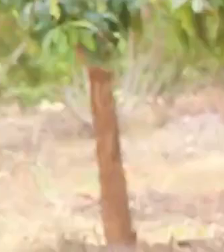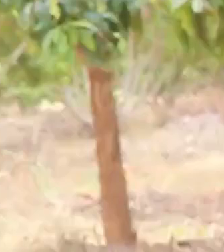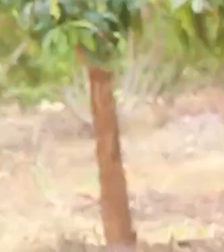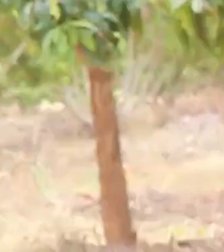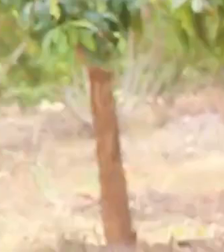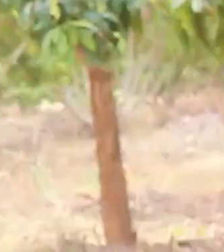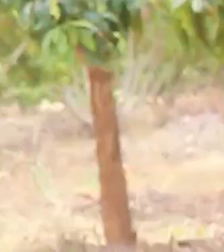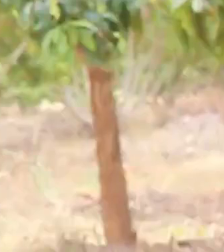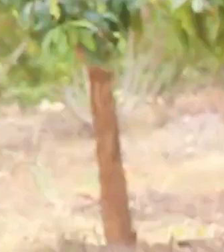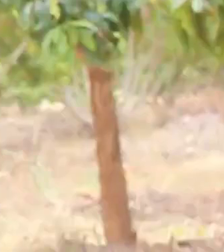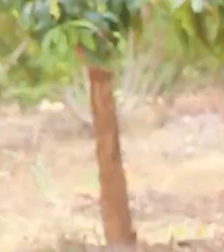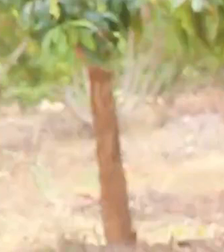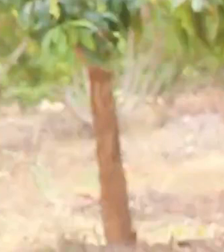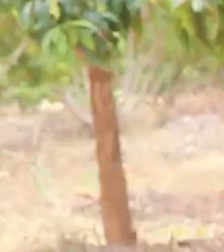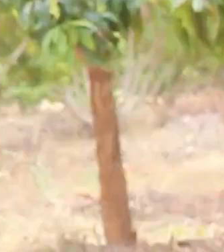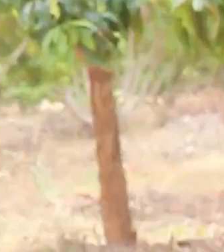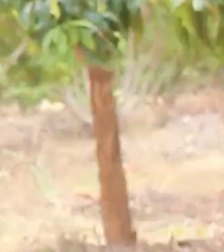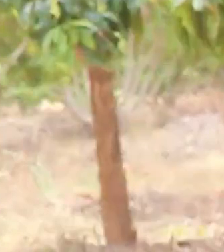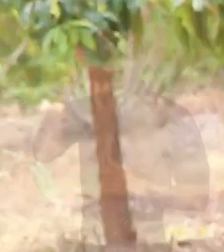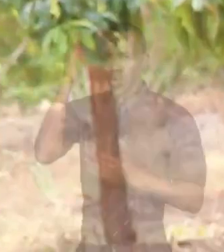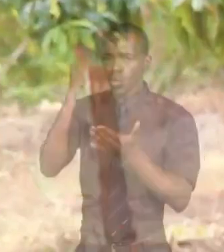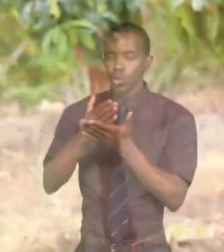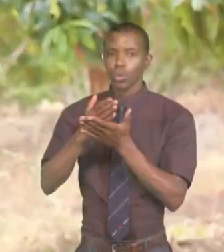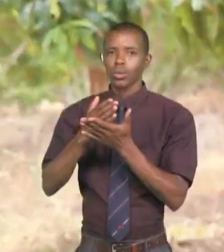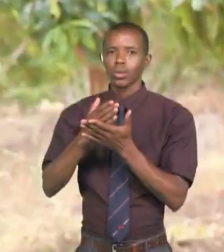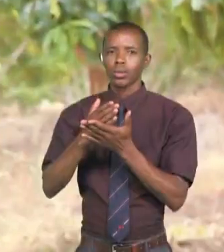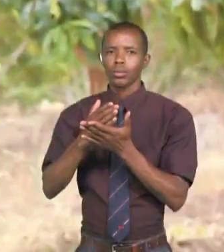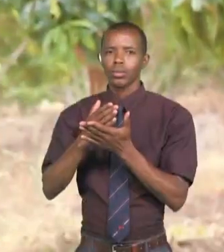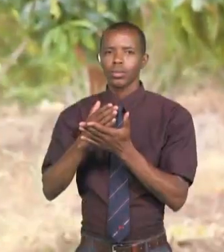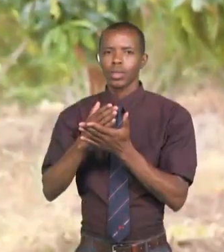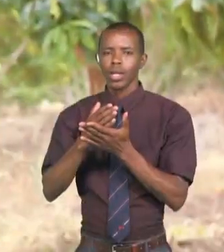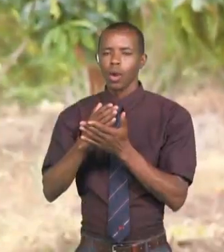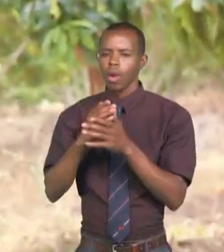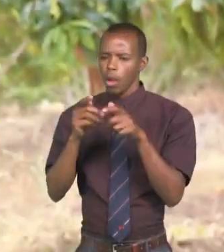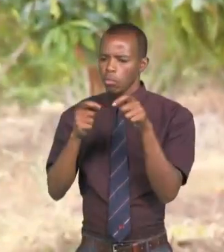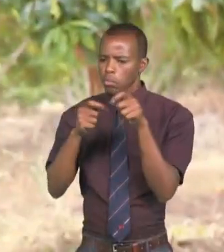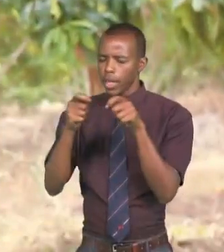The element of originality really is not being maintained.